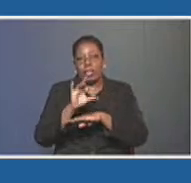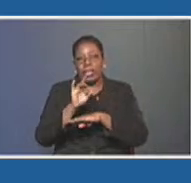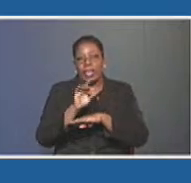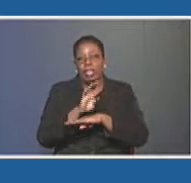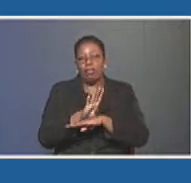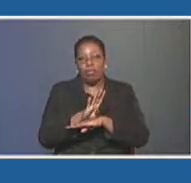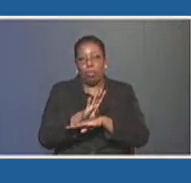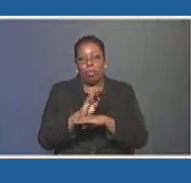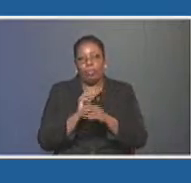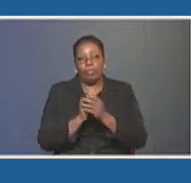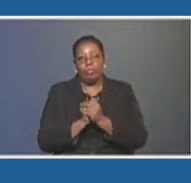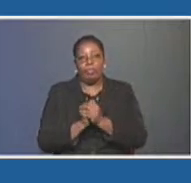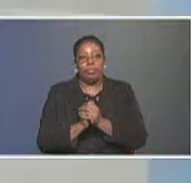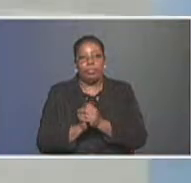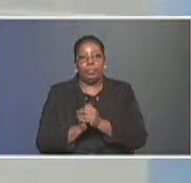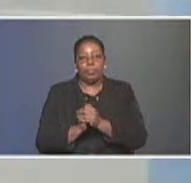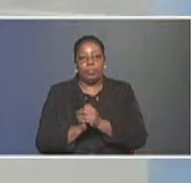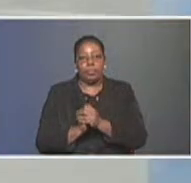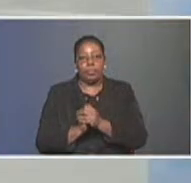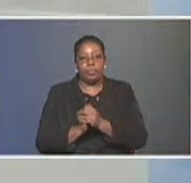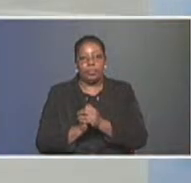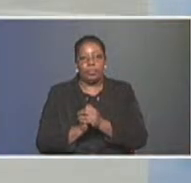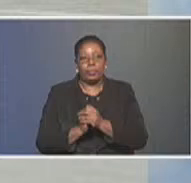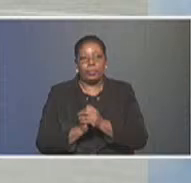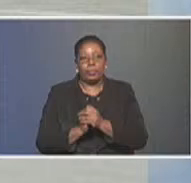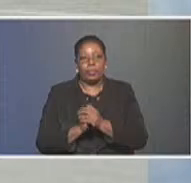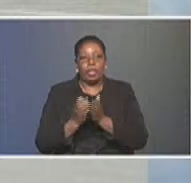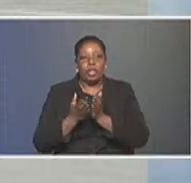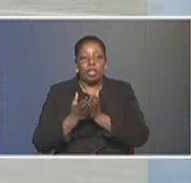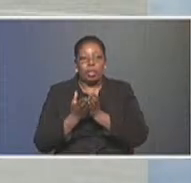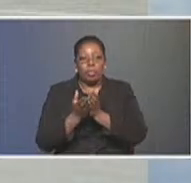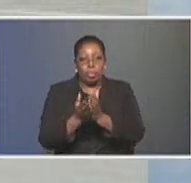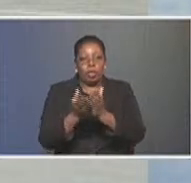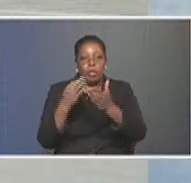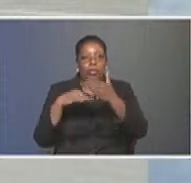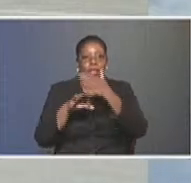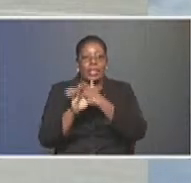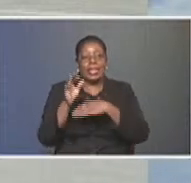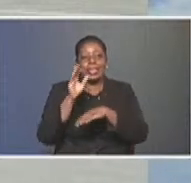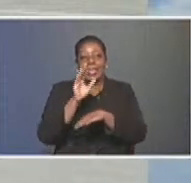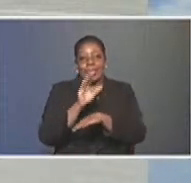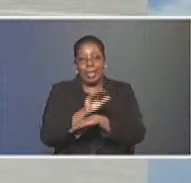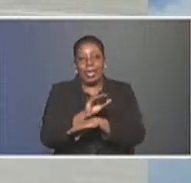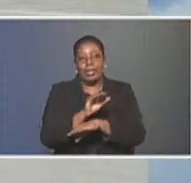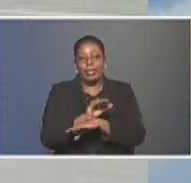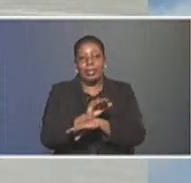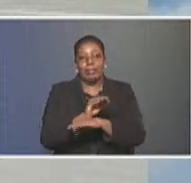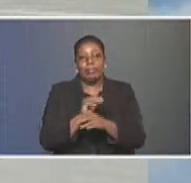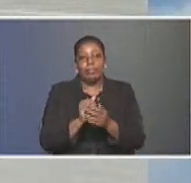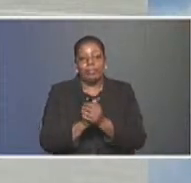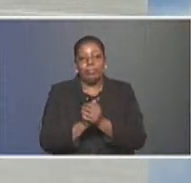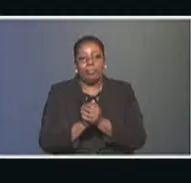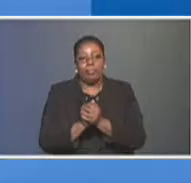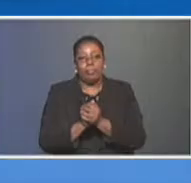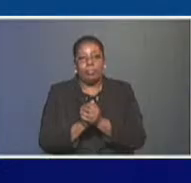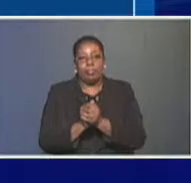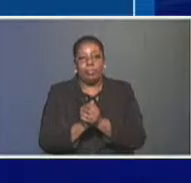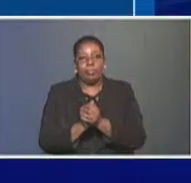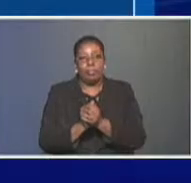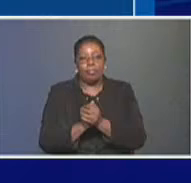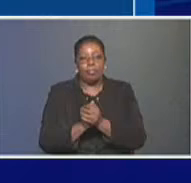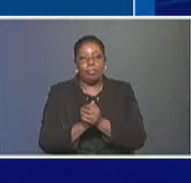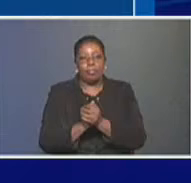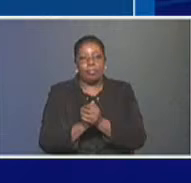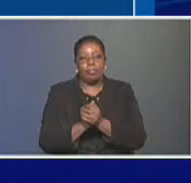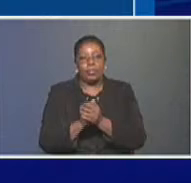Islands, 84 degrees. And your boating forecast tonight is brought to you by Builders Mall, home of FYP, the Tile King, and the Paint